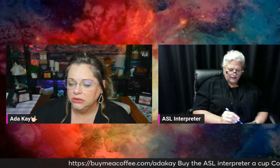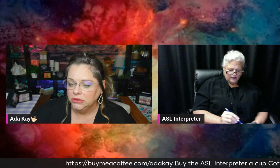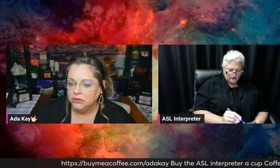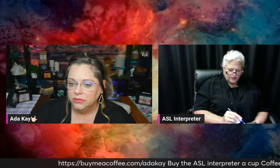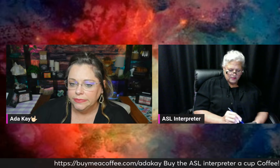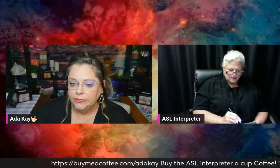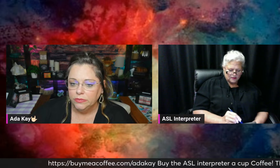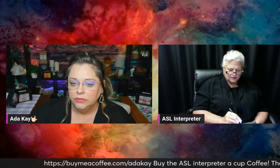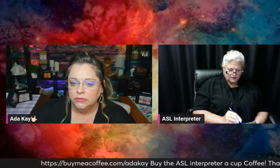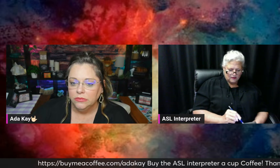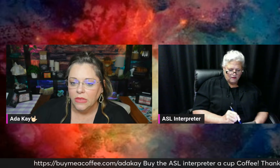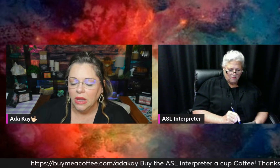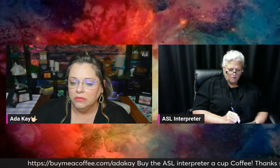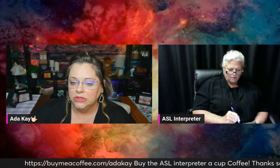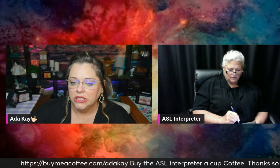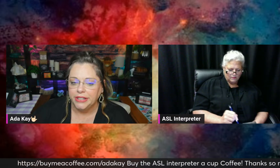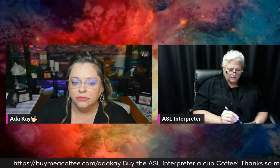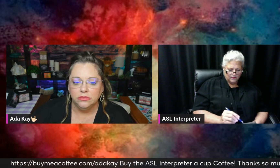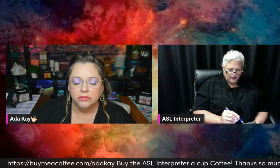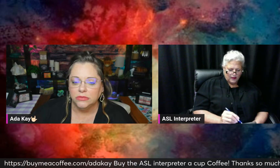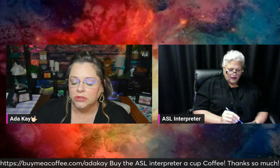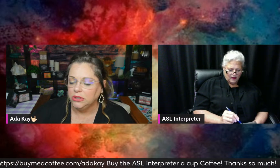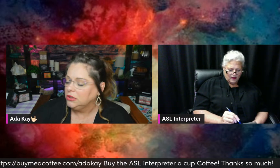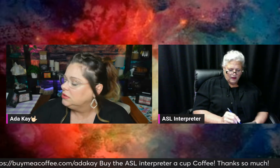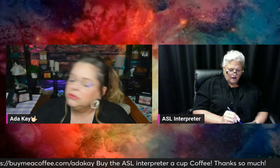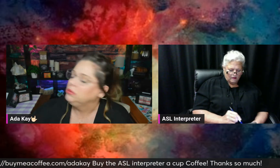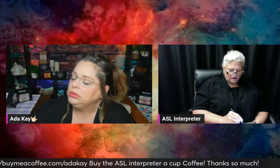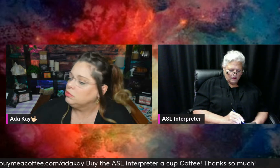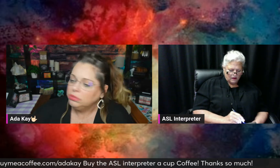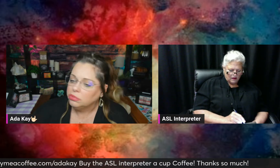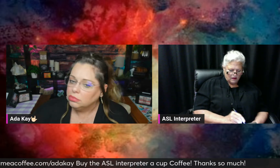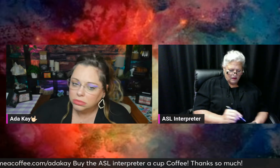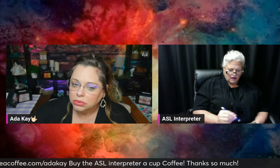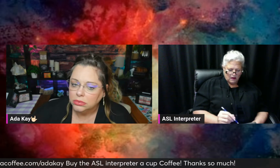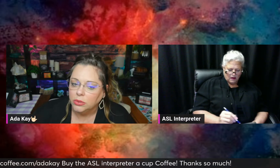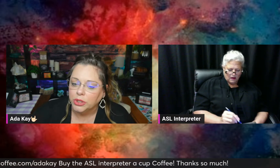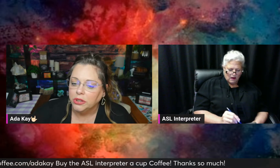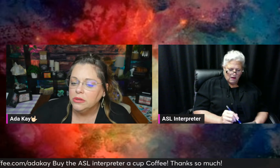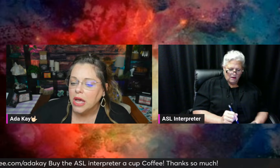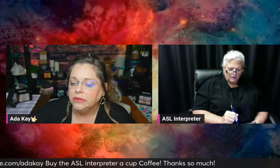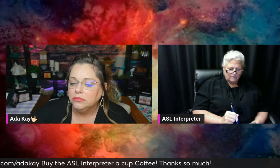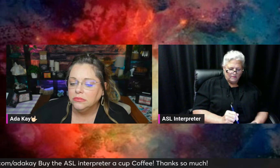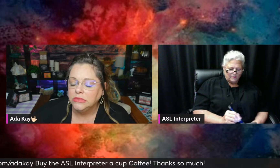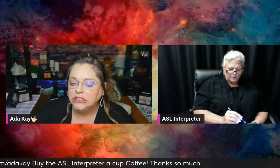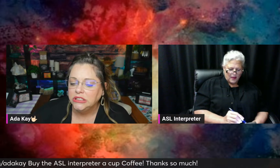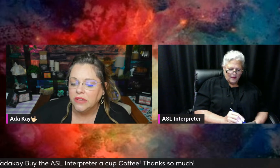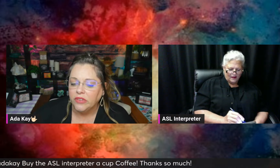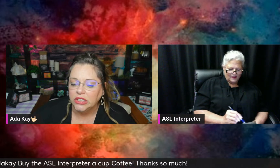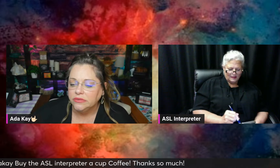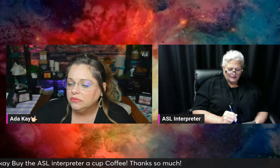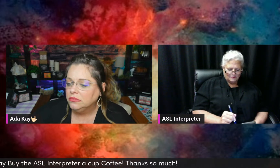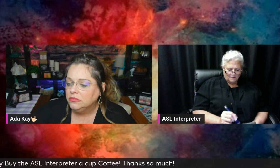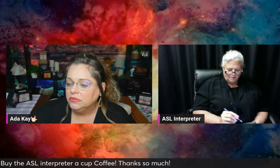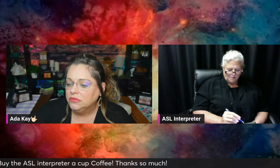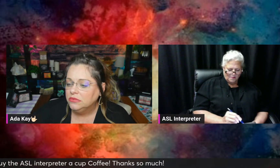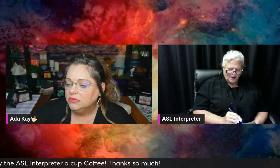mama. I was like, oh, don't want to do that. It's not